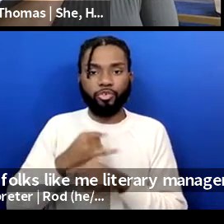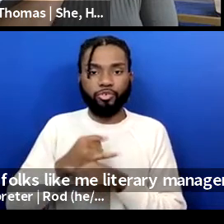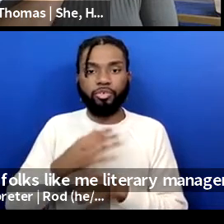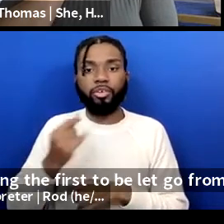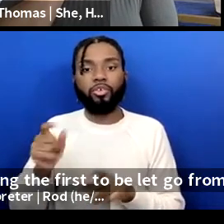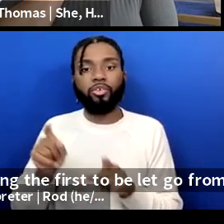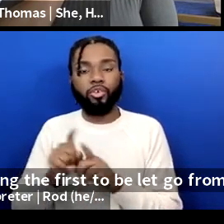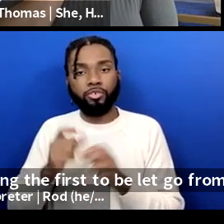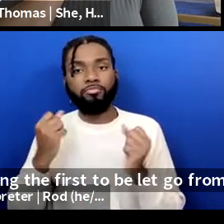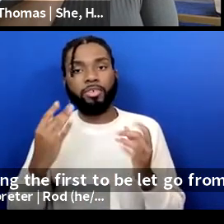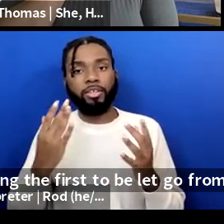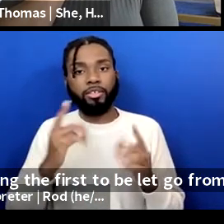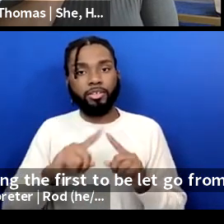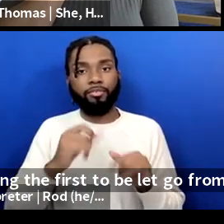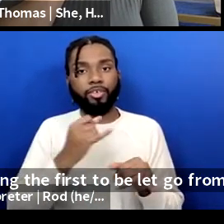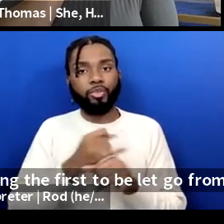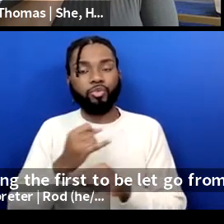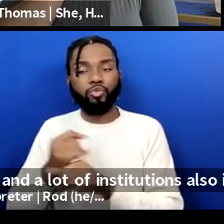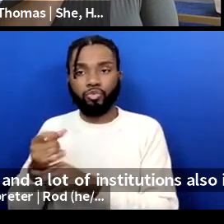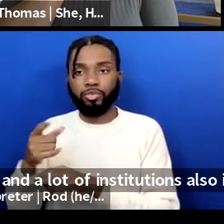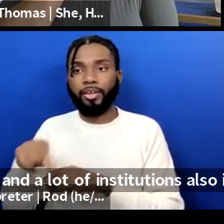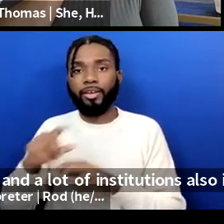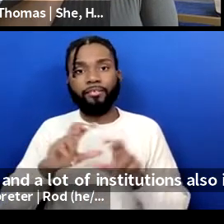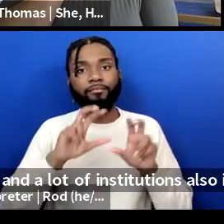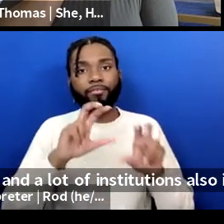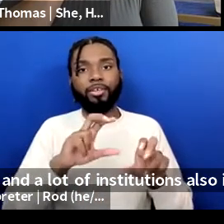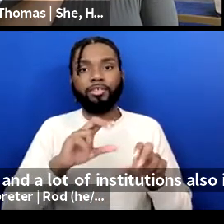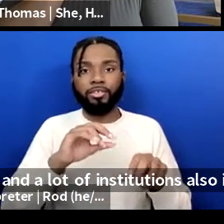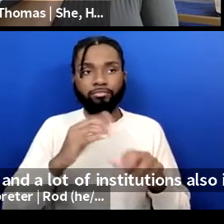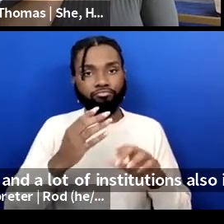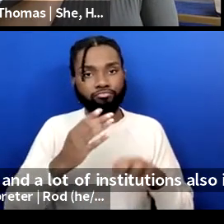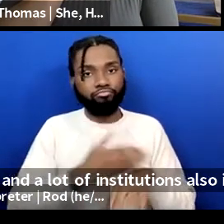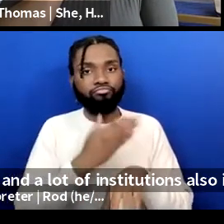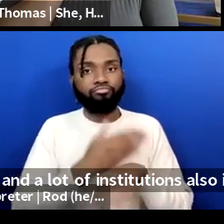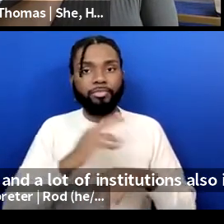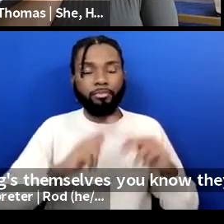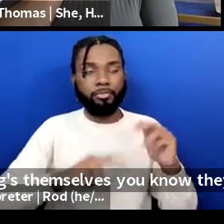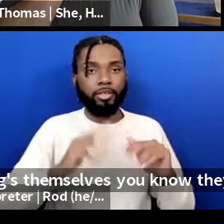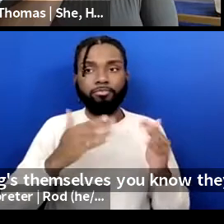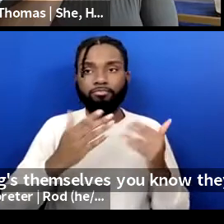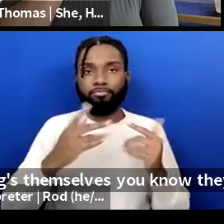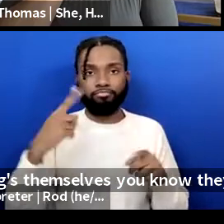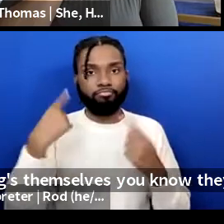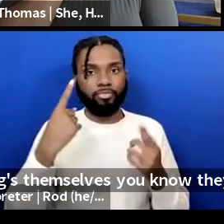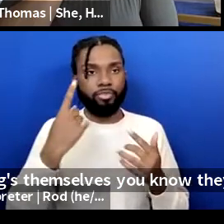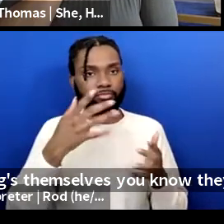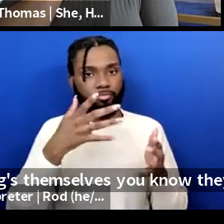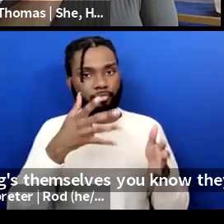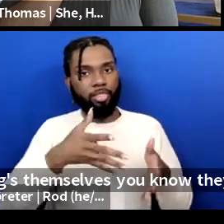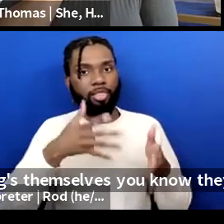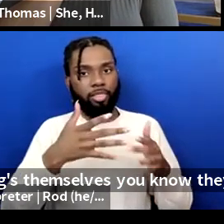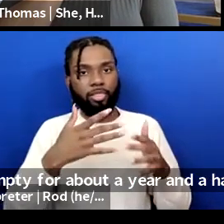of institutions also invested in the buildings themselves, even though they've been sitting empty for about 1.5 years.